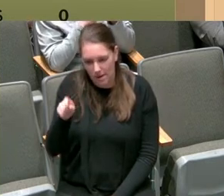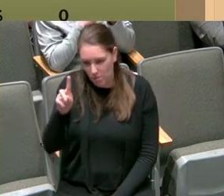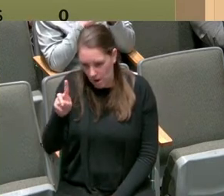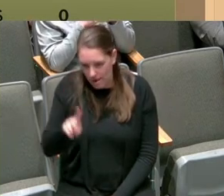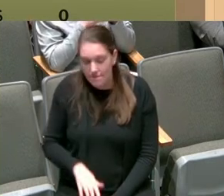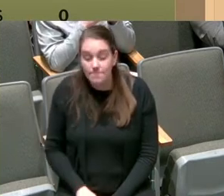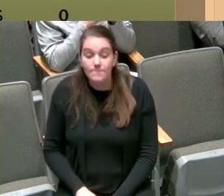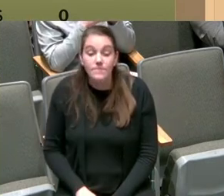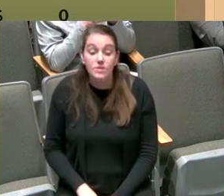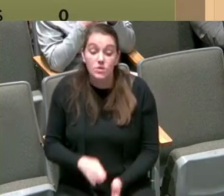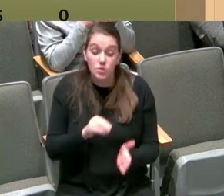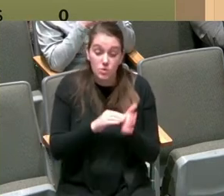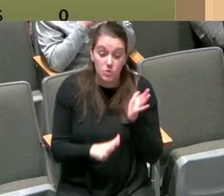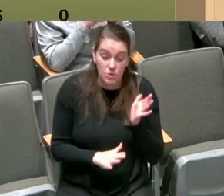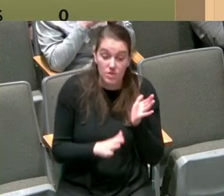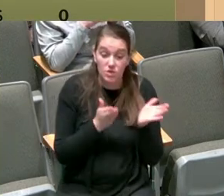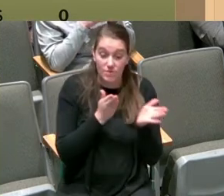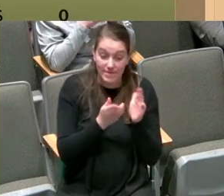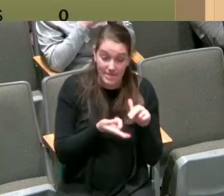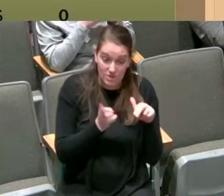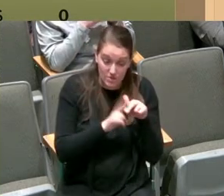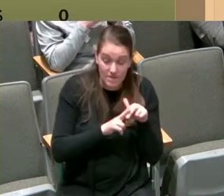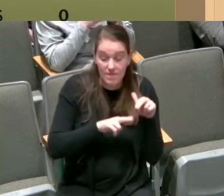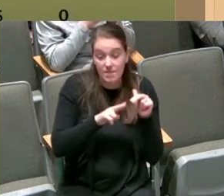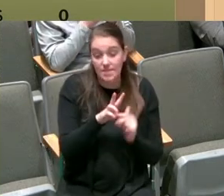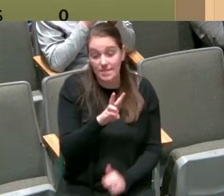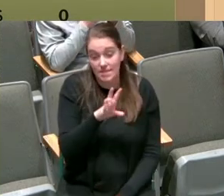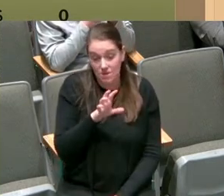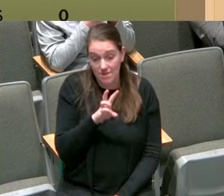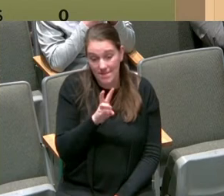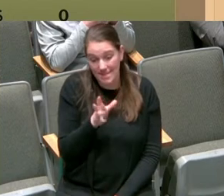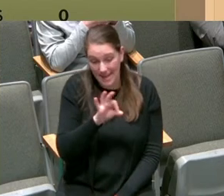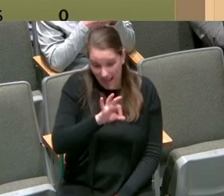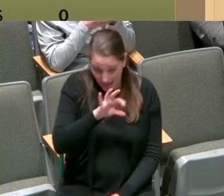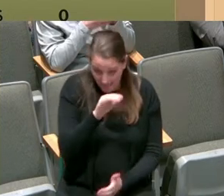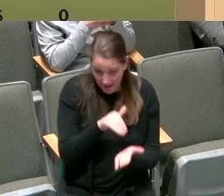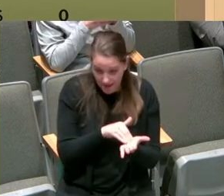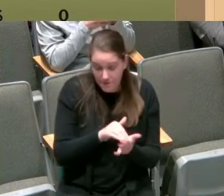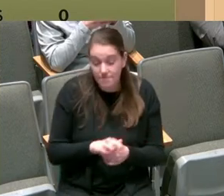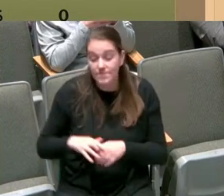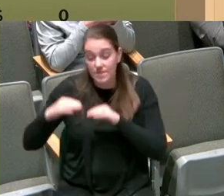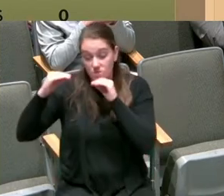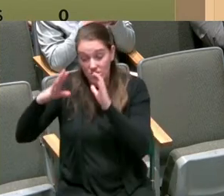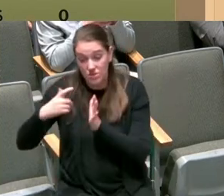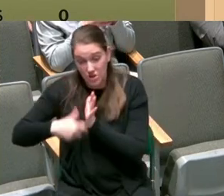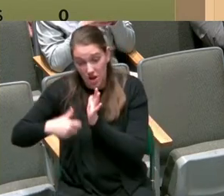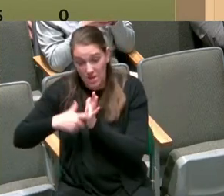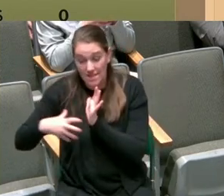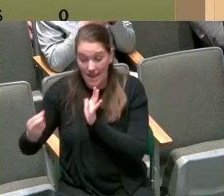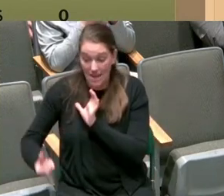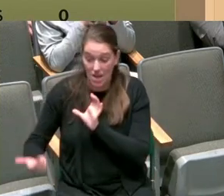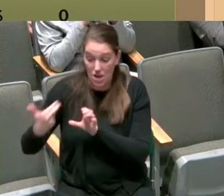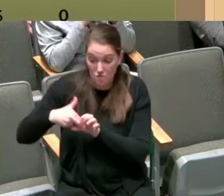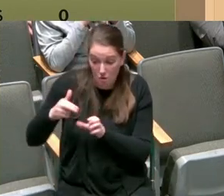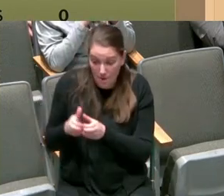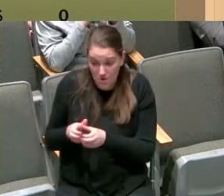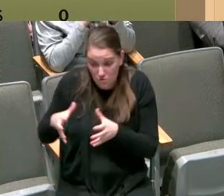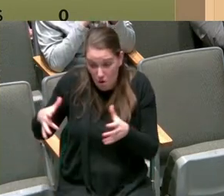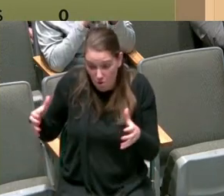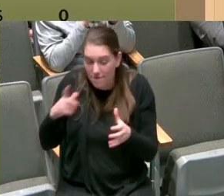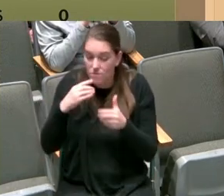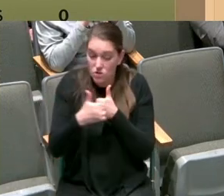services increase is 669 thousand instructional cost and enrollment growth for